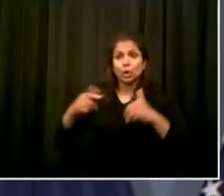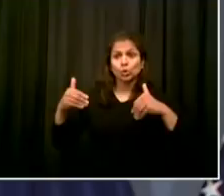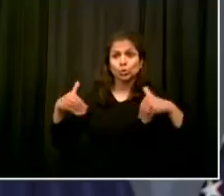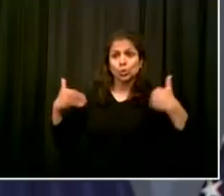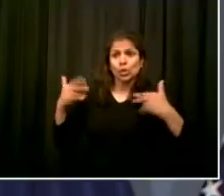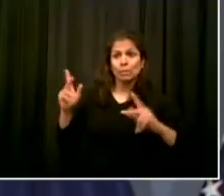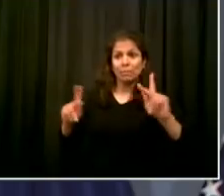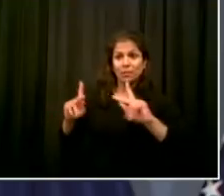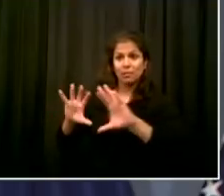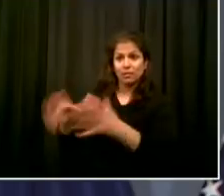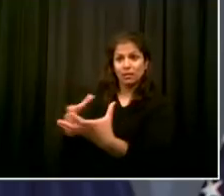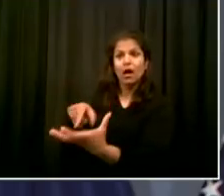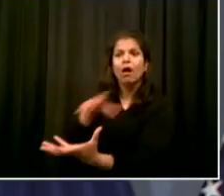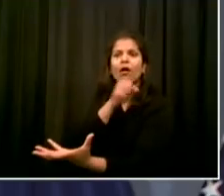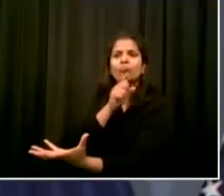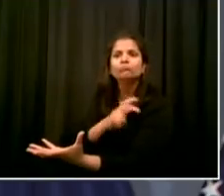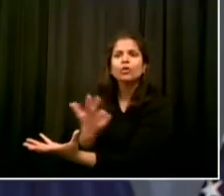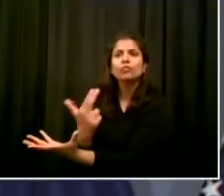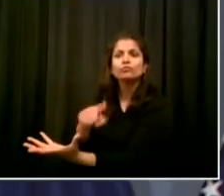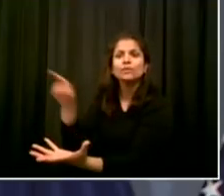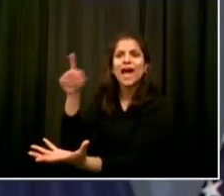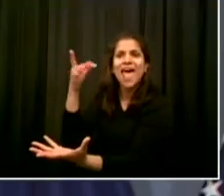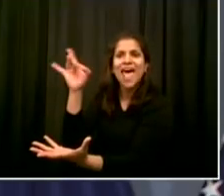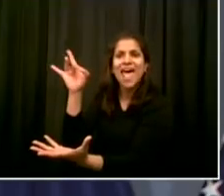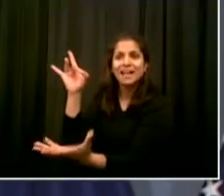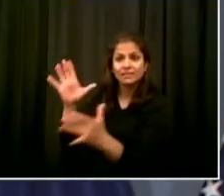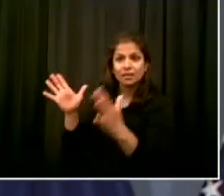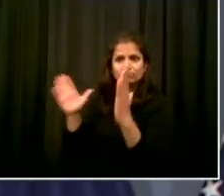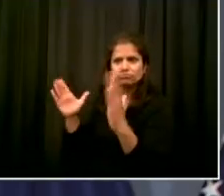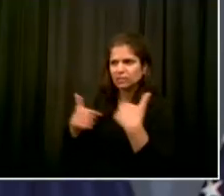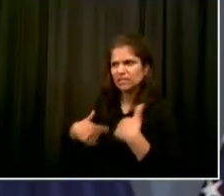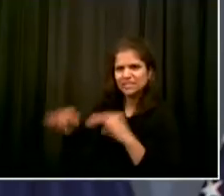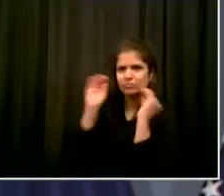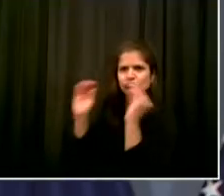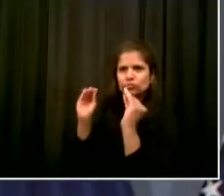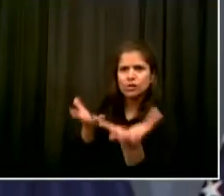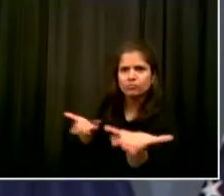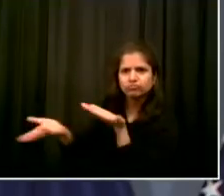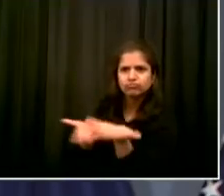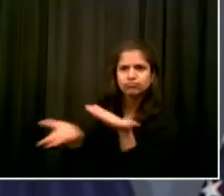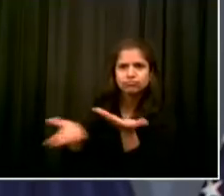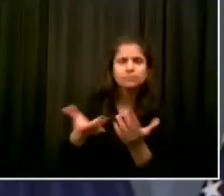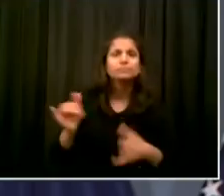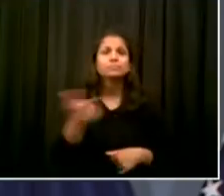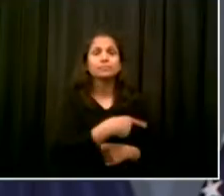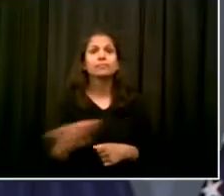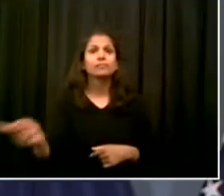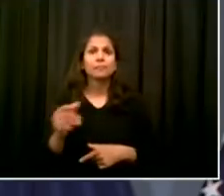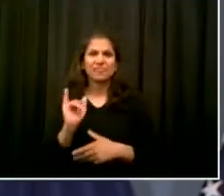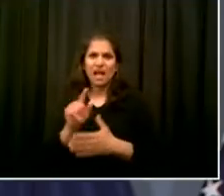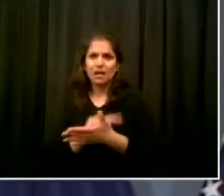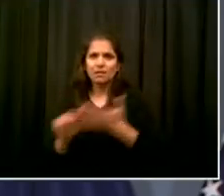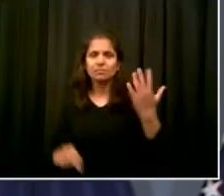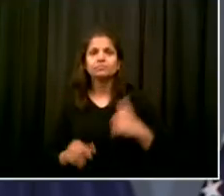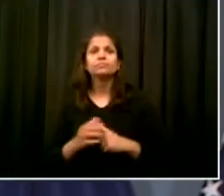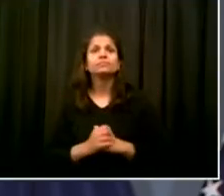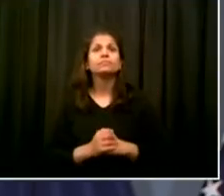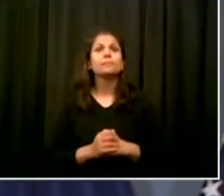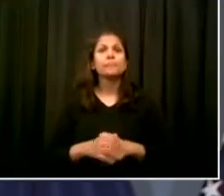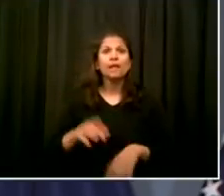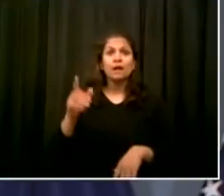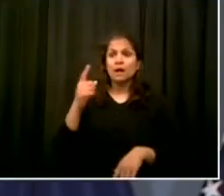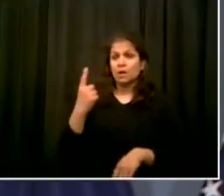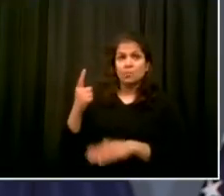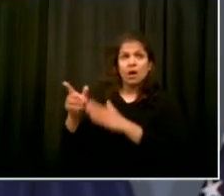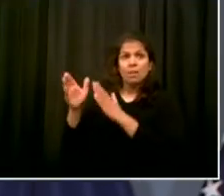positive and show them a path away from violence and toward hope. It only happened because one man said it did not have to